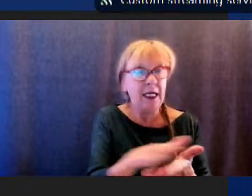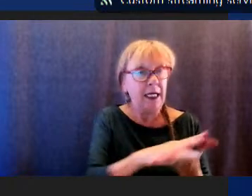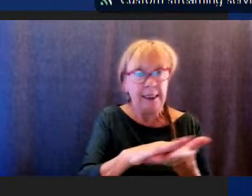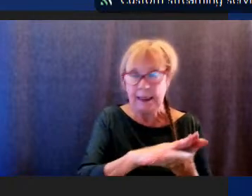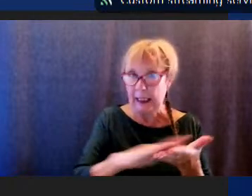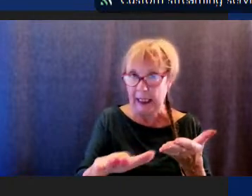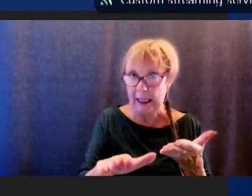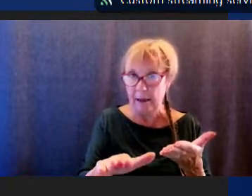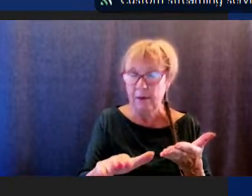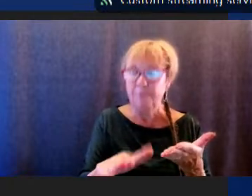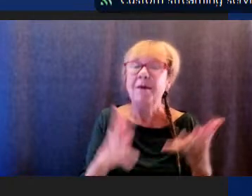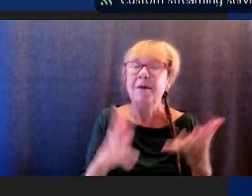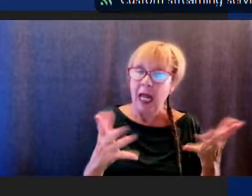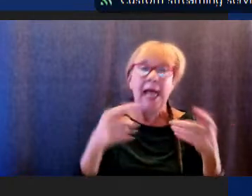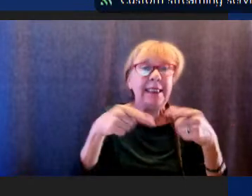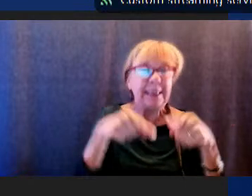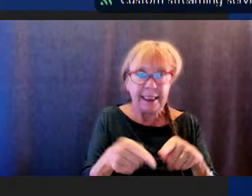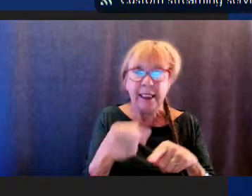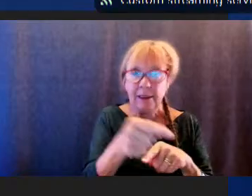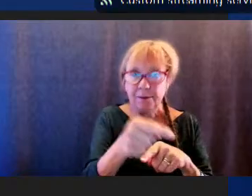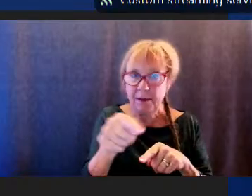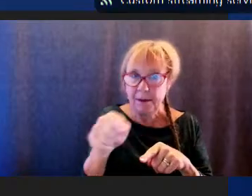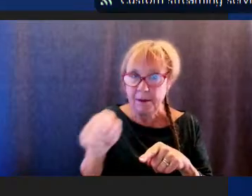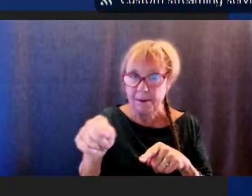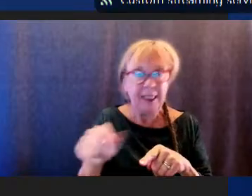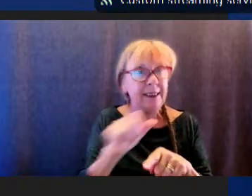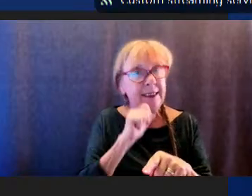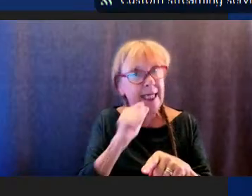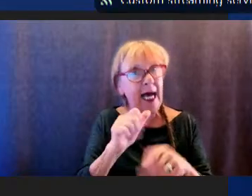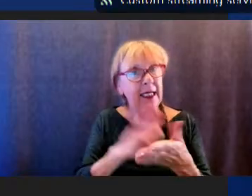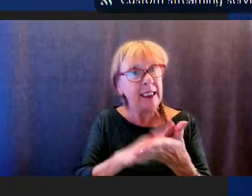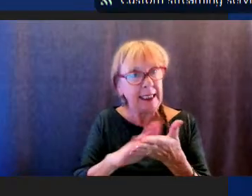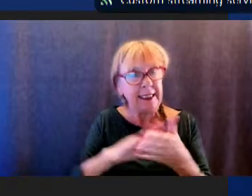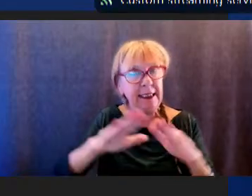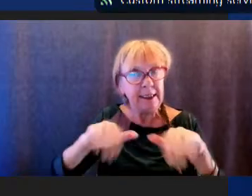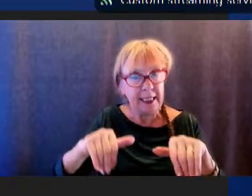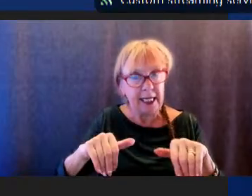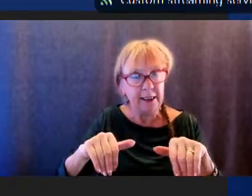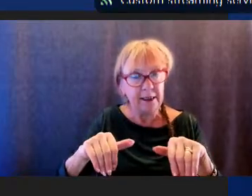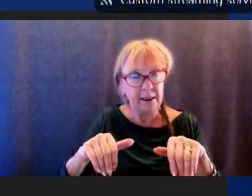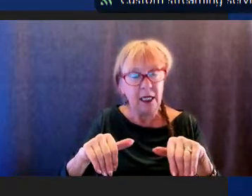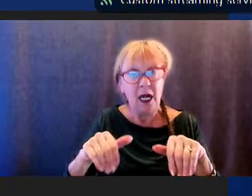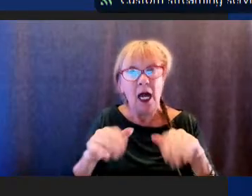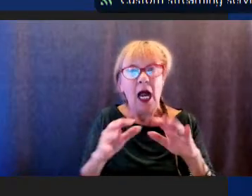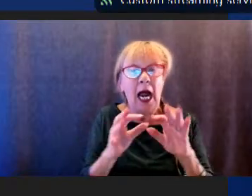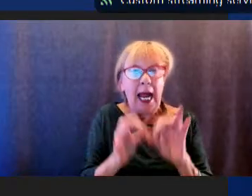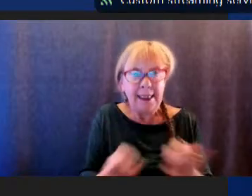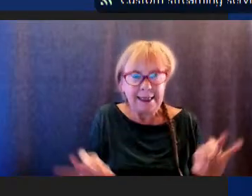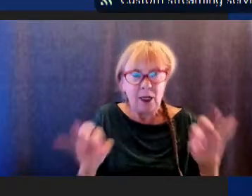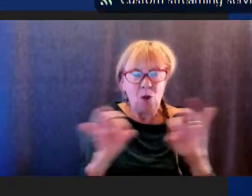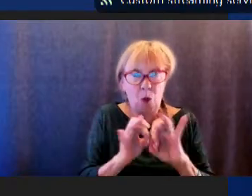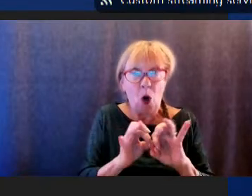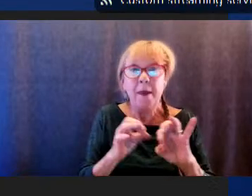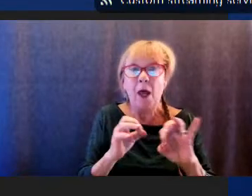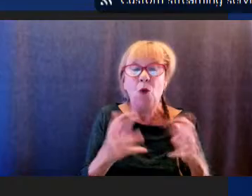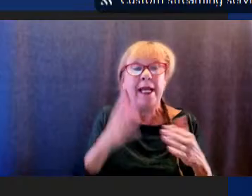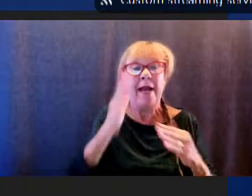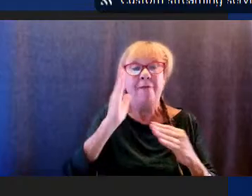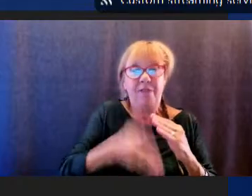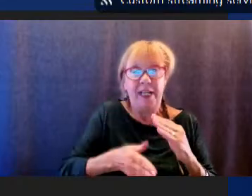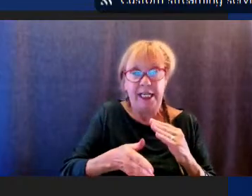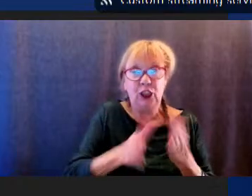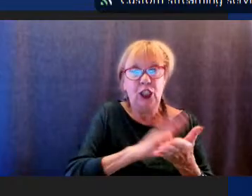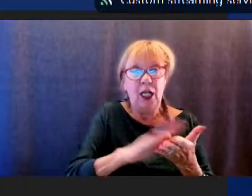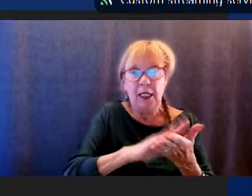commercial parcels that have not been cleared. It's imperative that we have debris removal completed so our community can start to